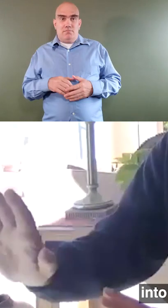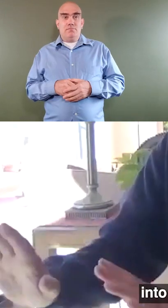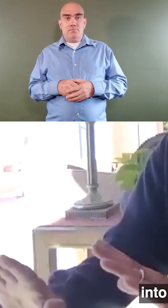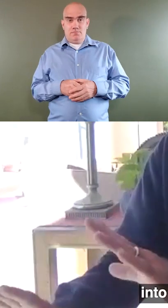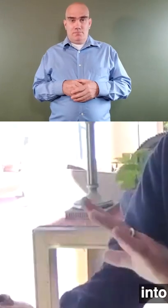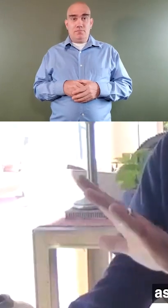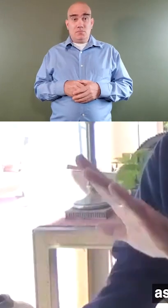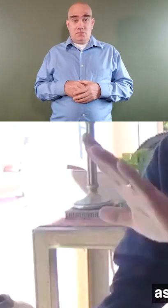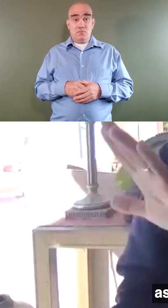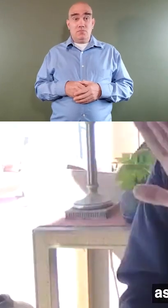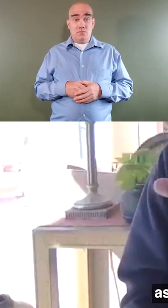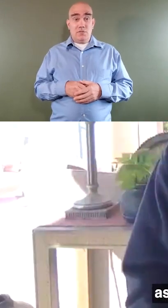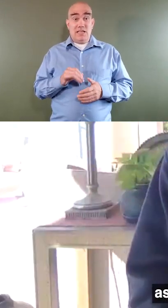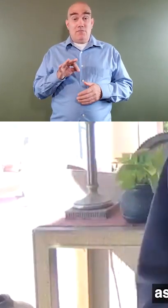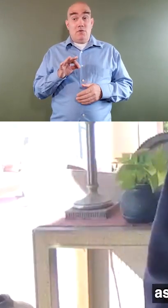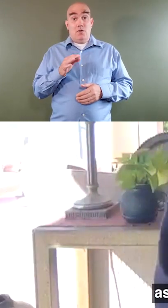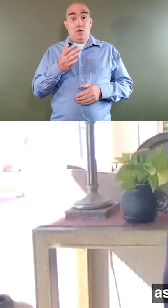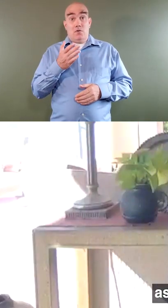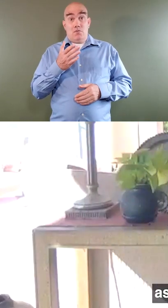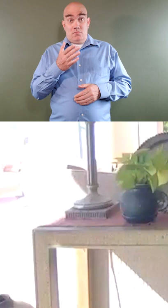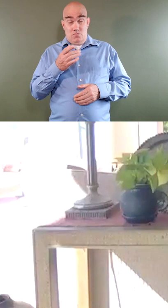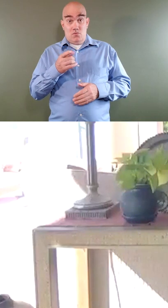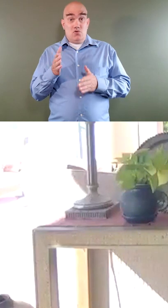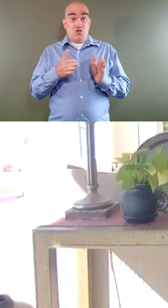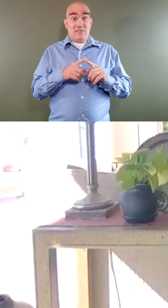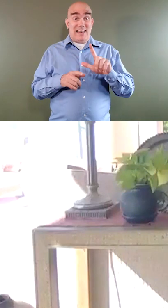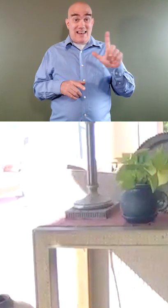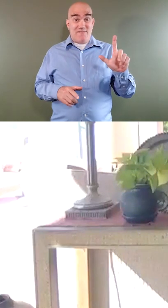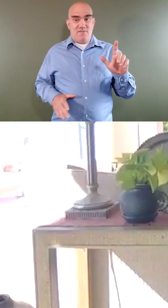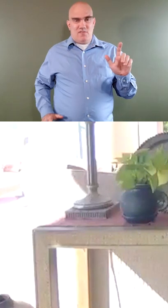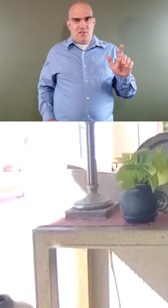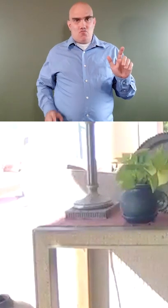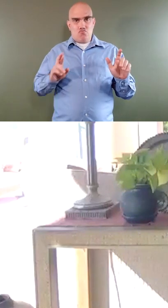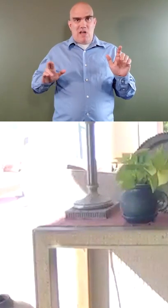on the right side as we switch and pull to the left.